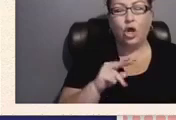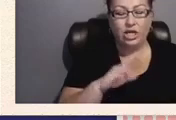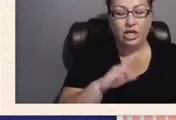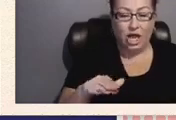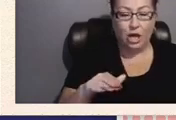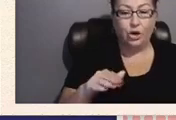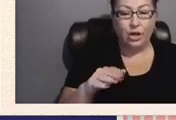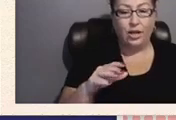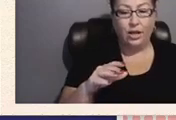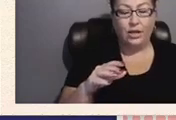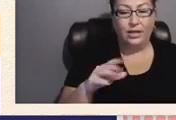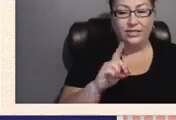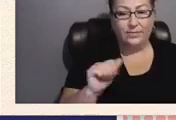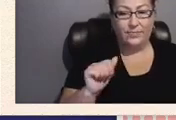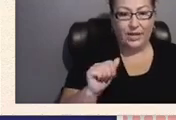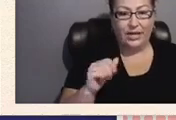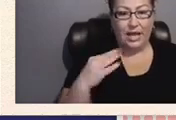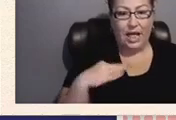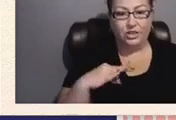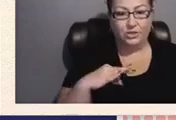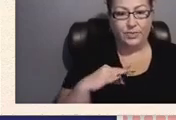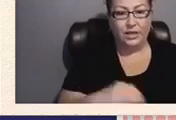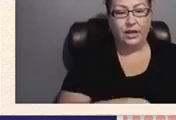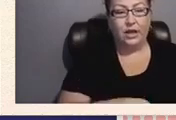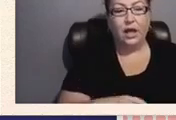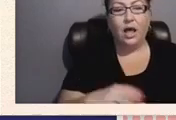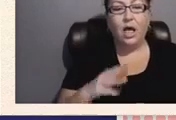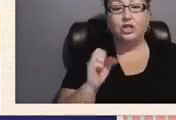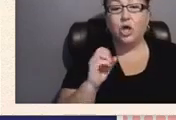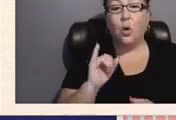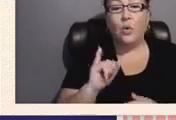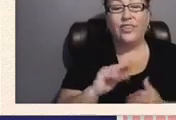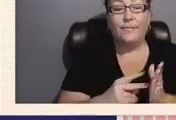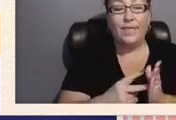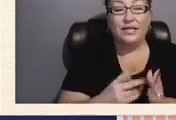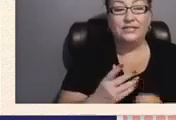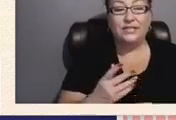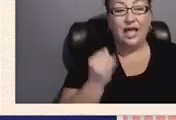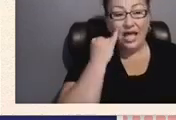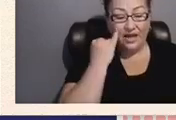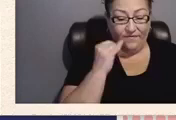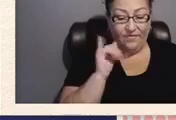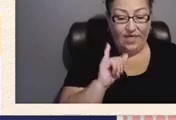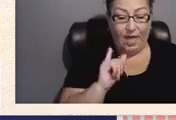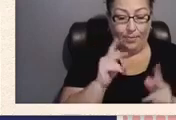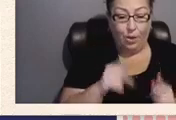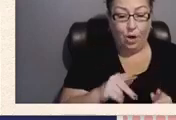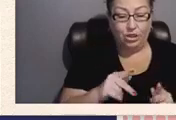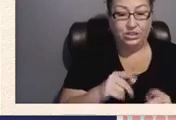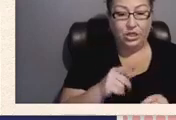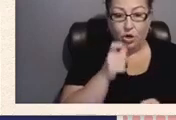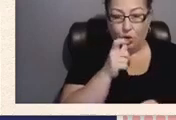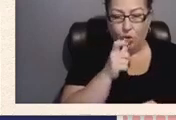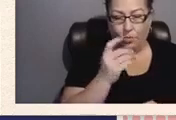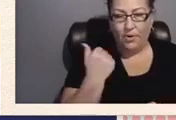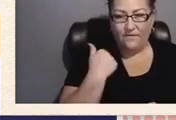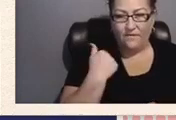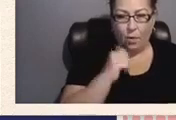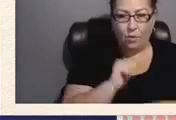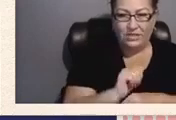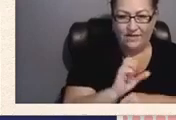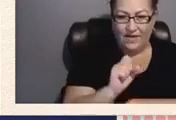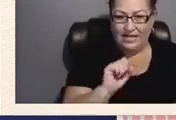eligibility. So basically what this is if an individual who's formerly receiving SSI